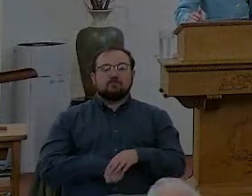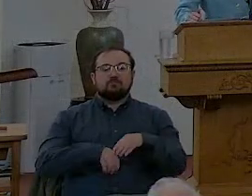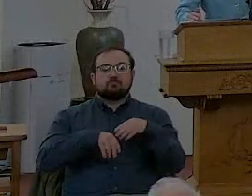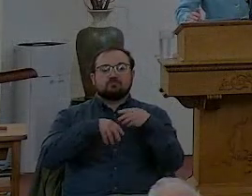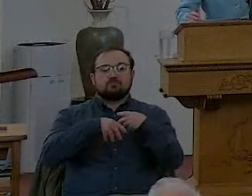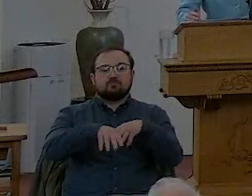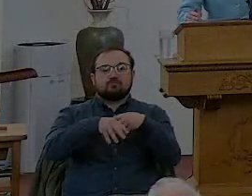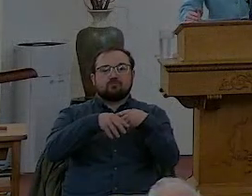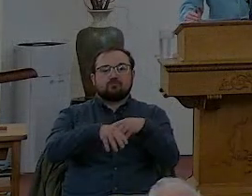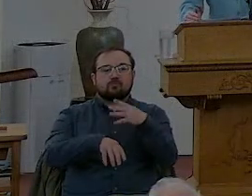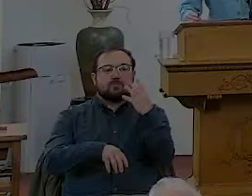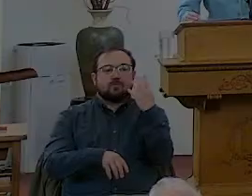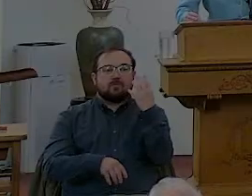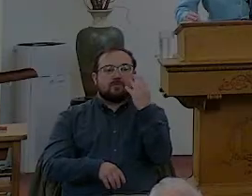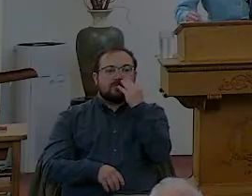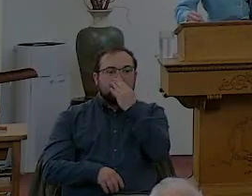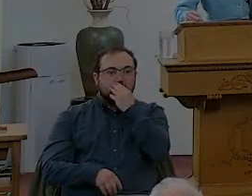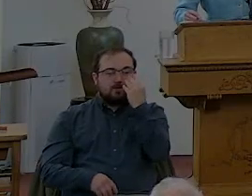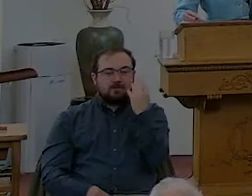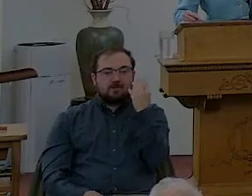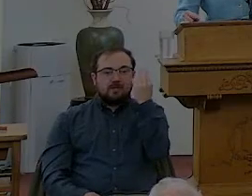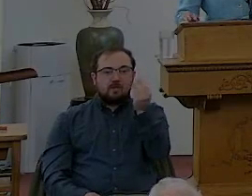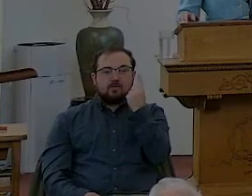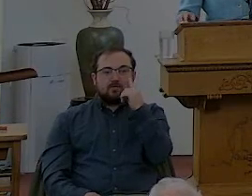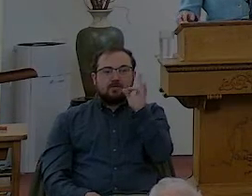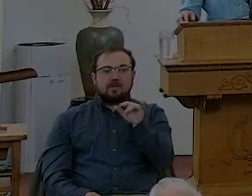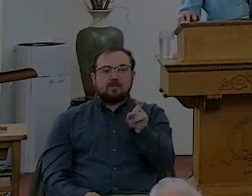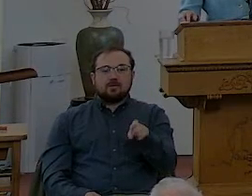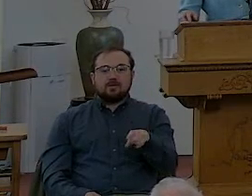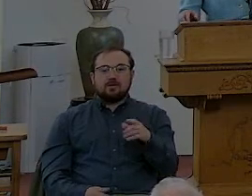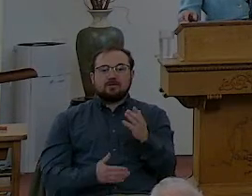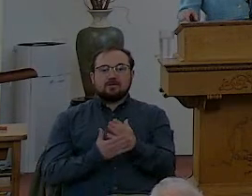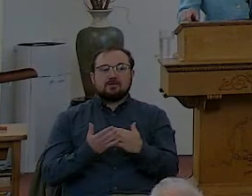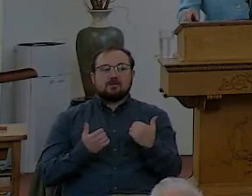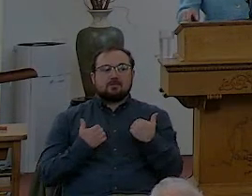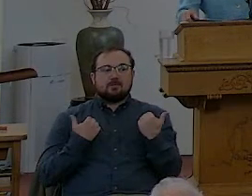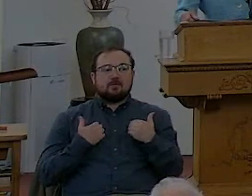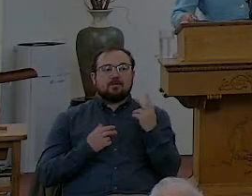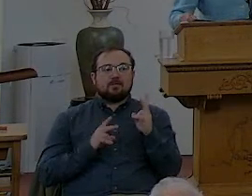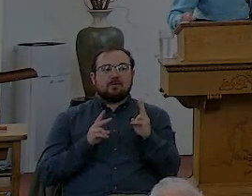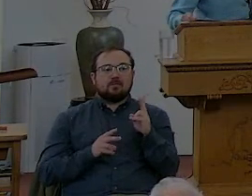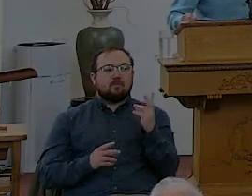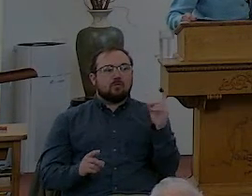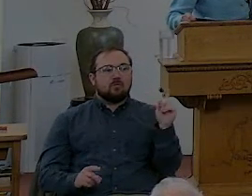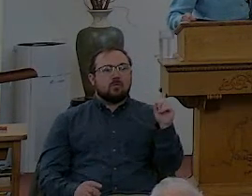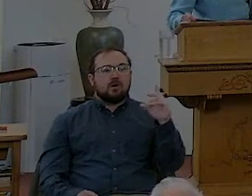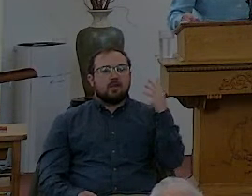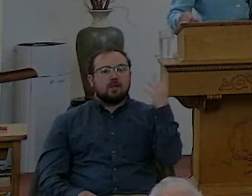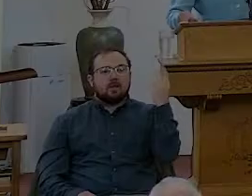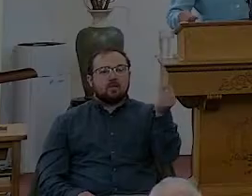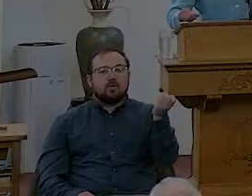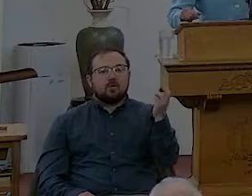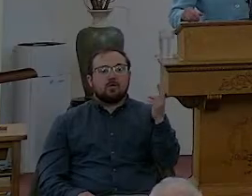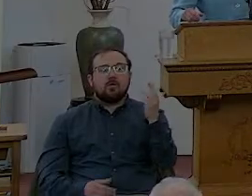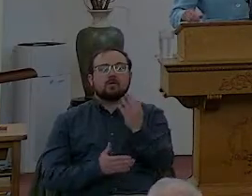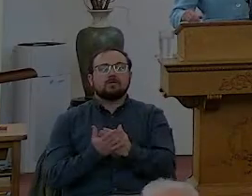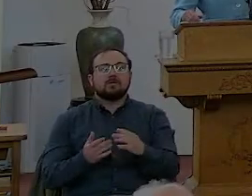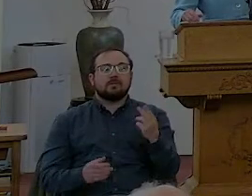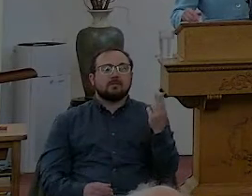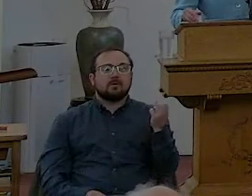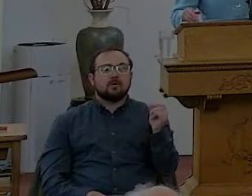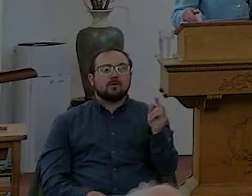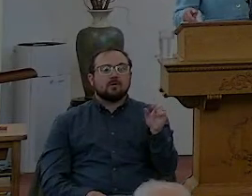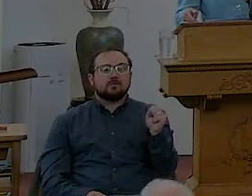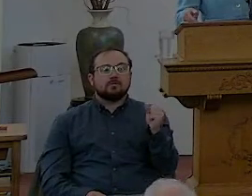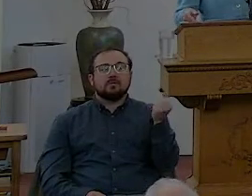of flowers out. And for that, we need some young people. I don't know, where did they go? Or maybe some hosts, or